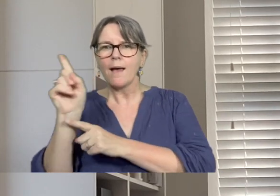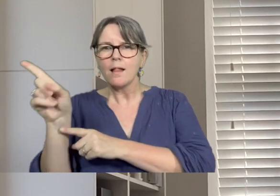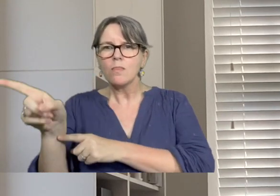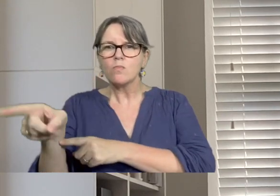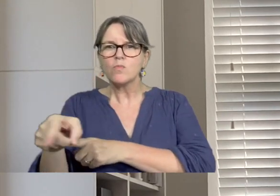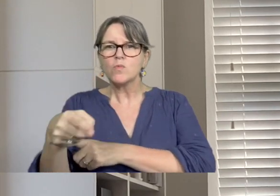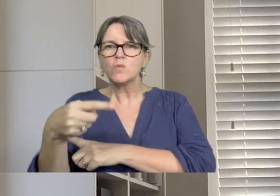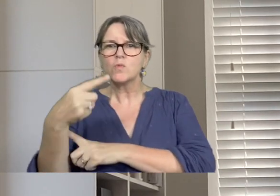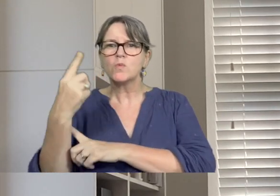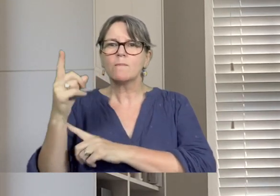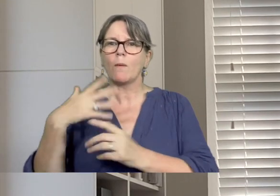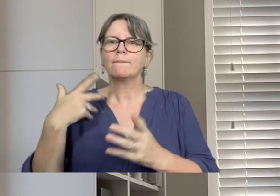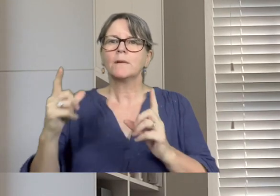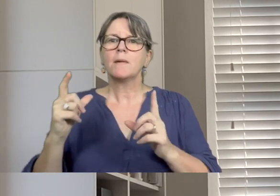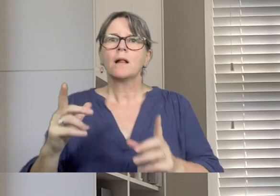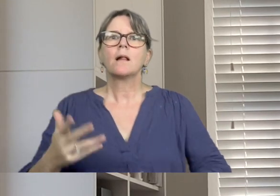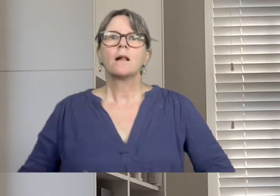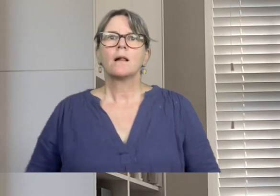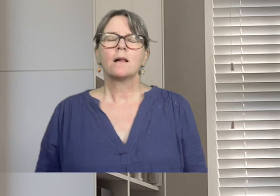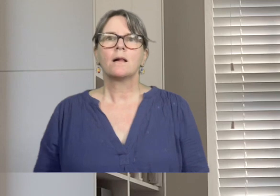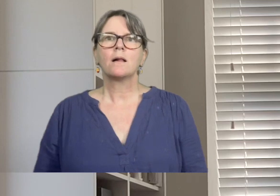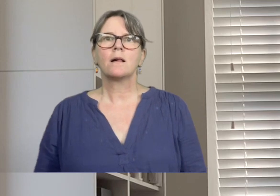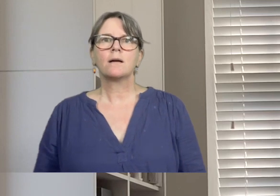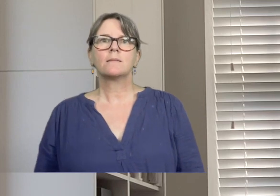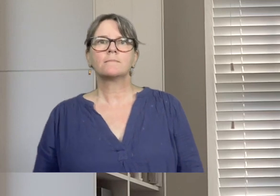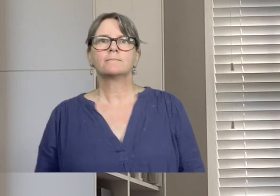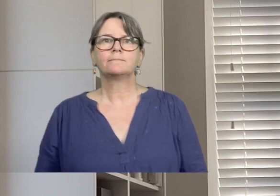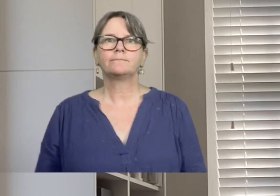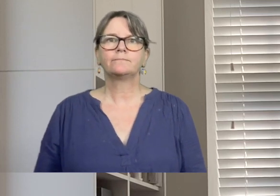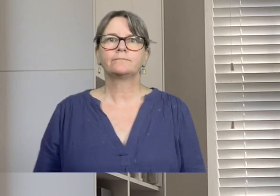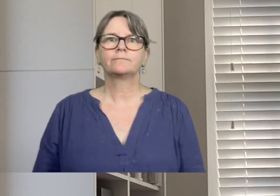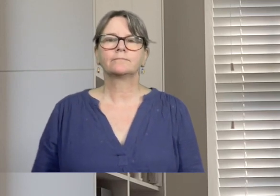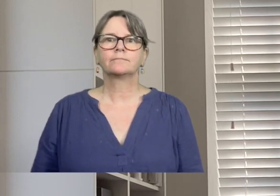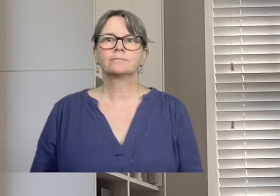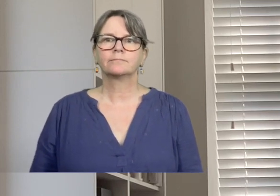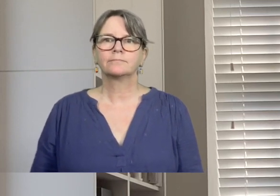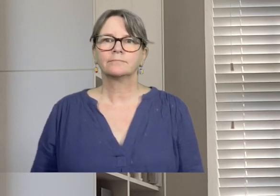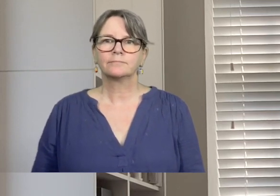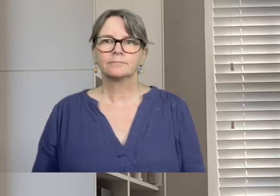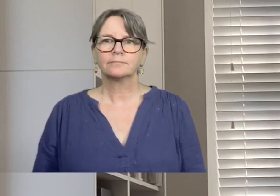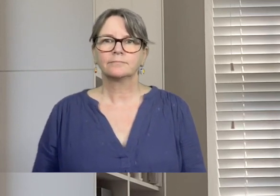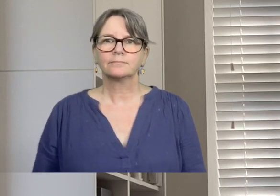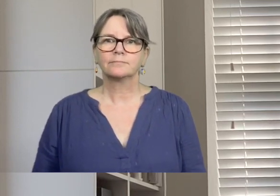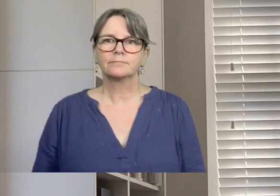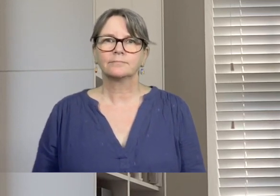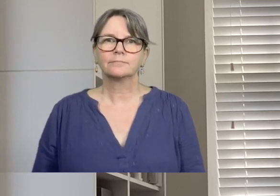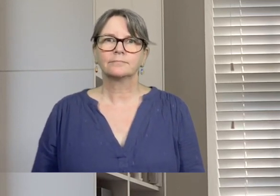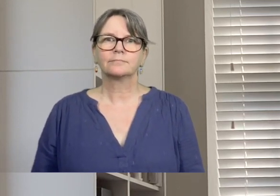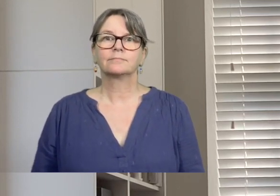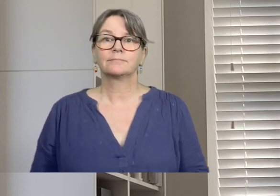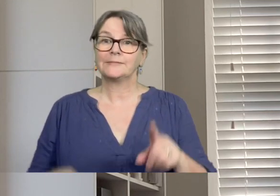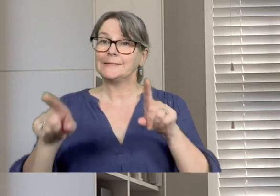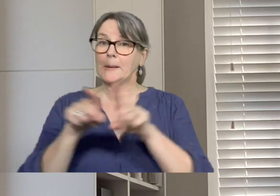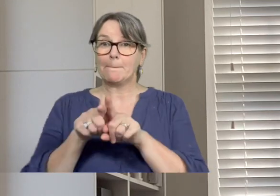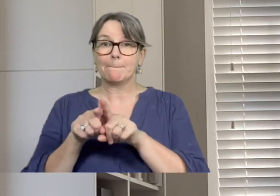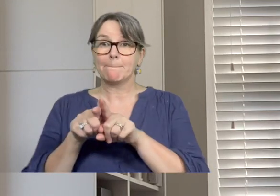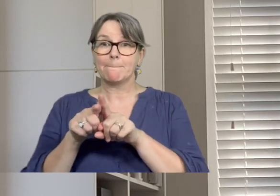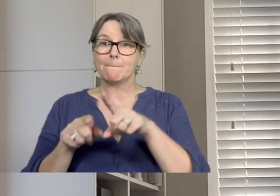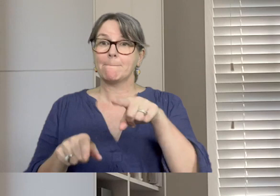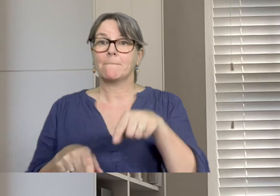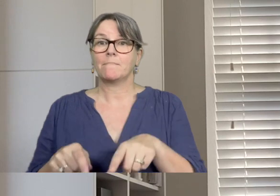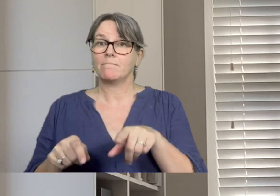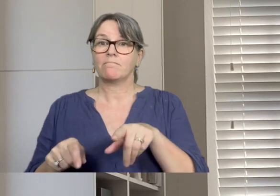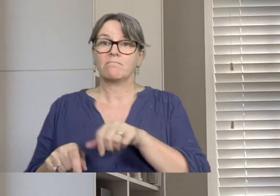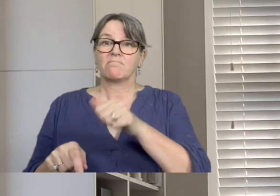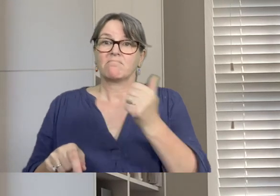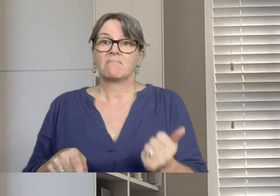the rebound effect. You don't get the sense of space for the movement. And then we're going to swap onto the other side.